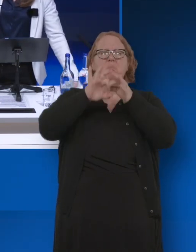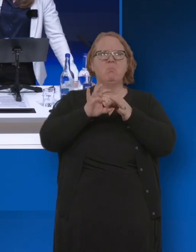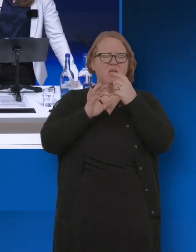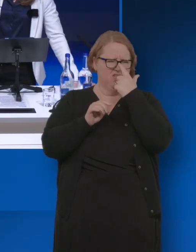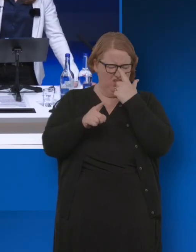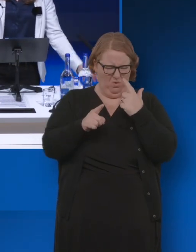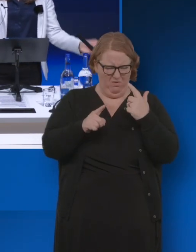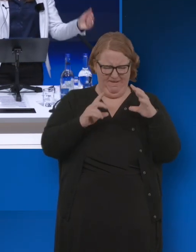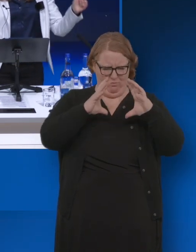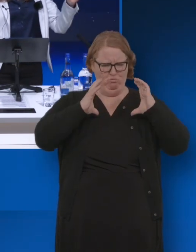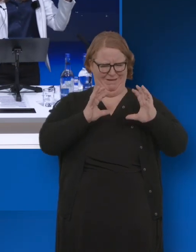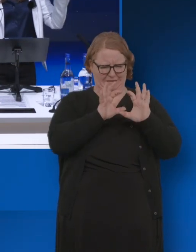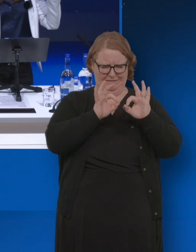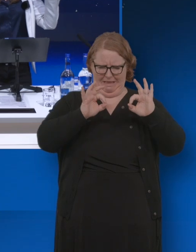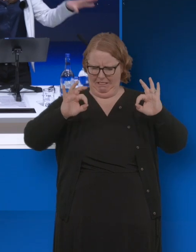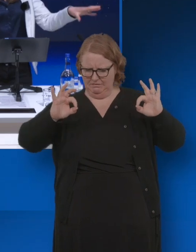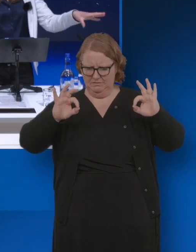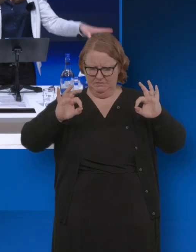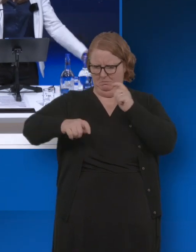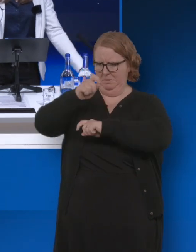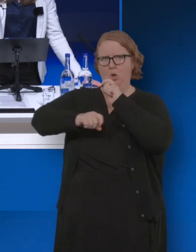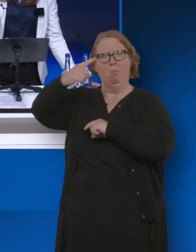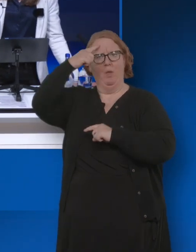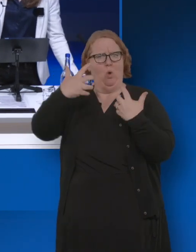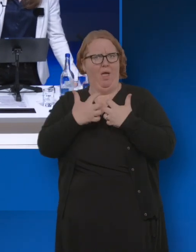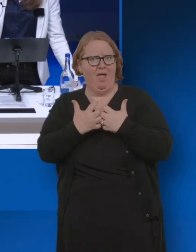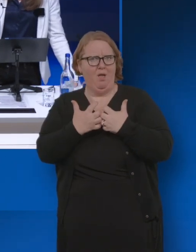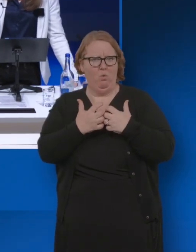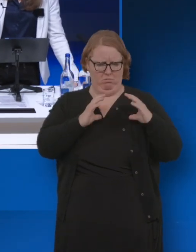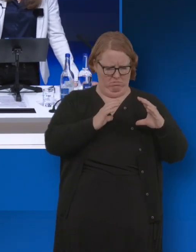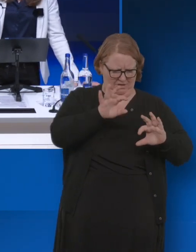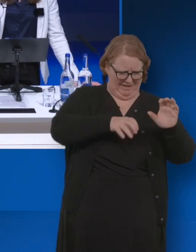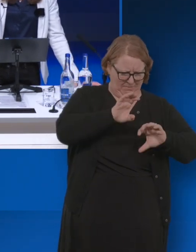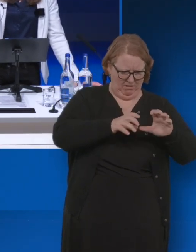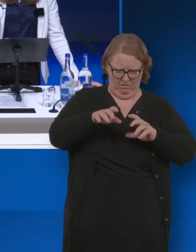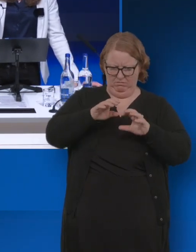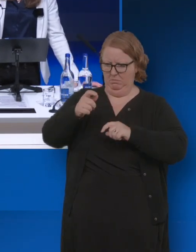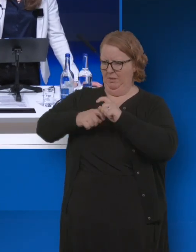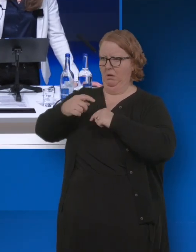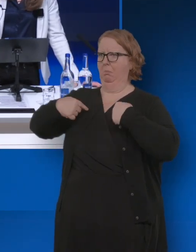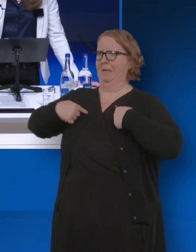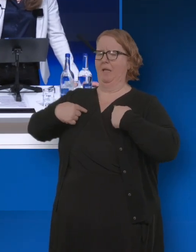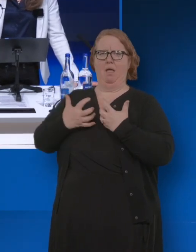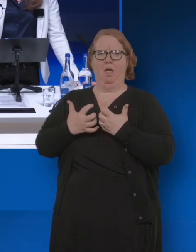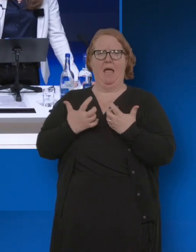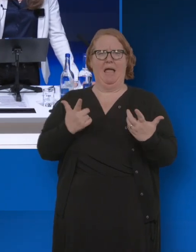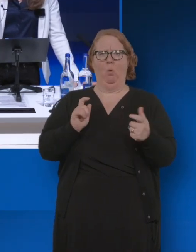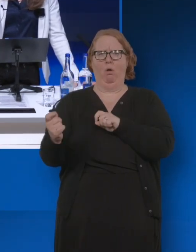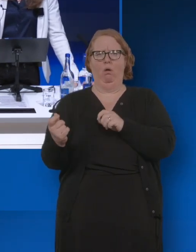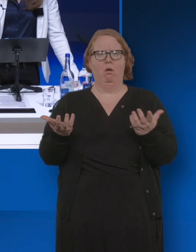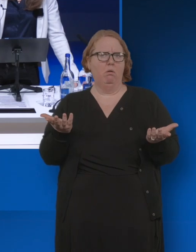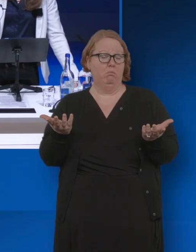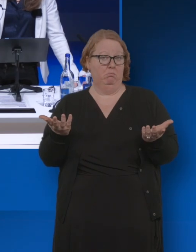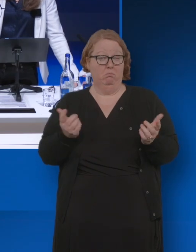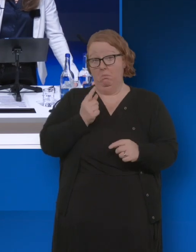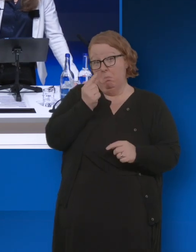to thoughts? How do you get from the chemicals inside your head to what it's like to be you? Is